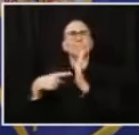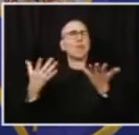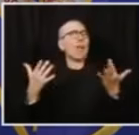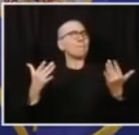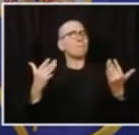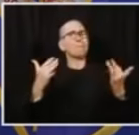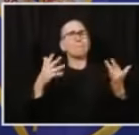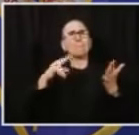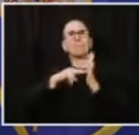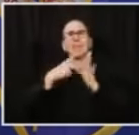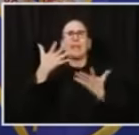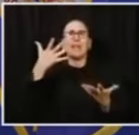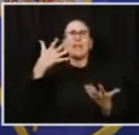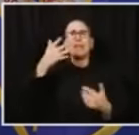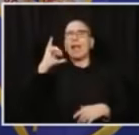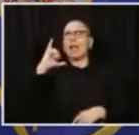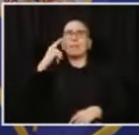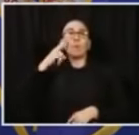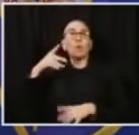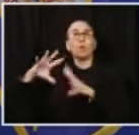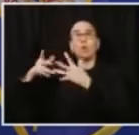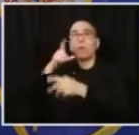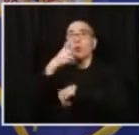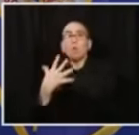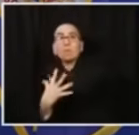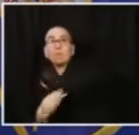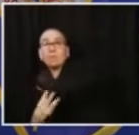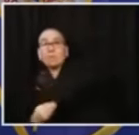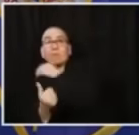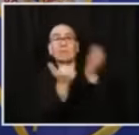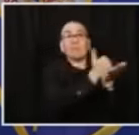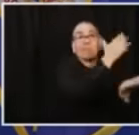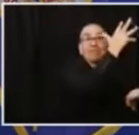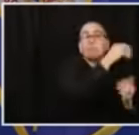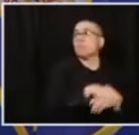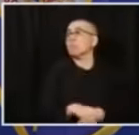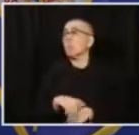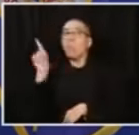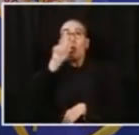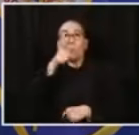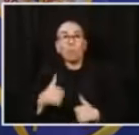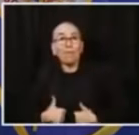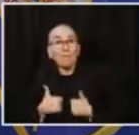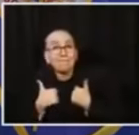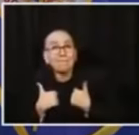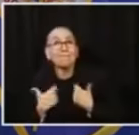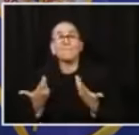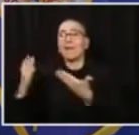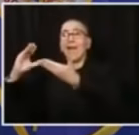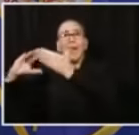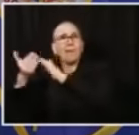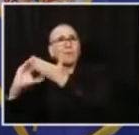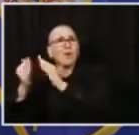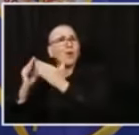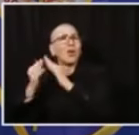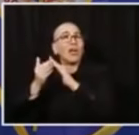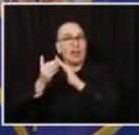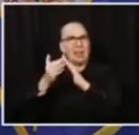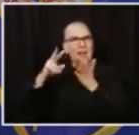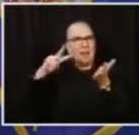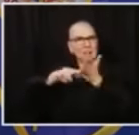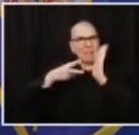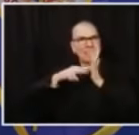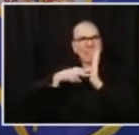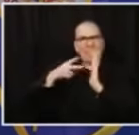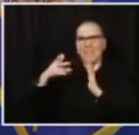socioeconomic status, housing, different things like that, put them at greater risk for complications from COVID. So that